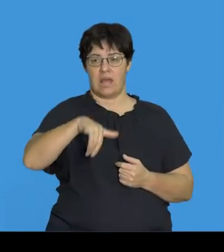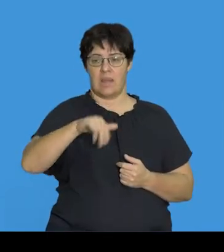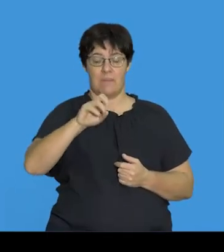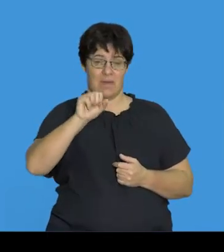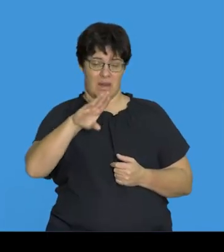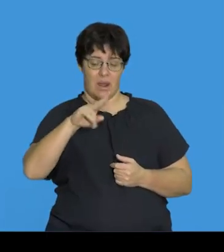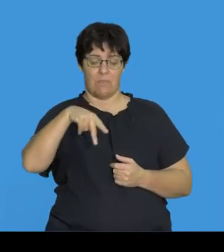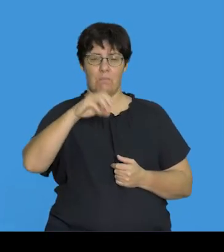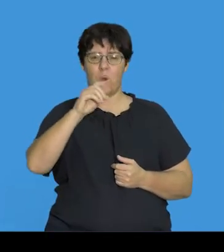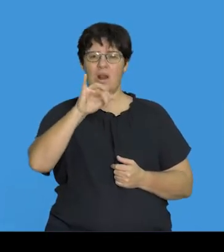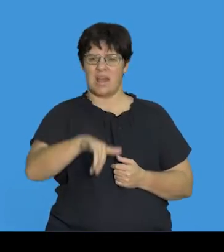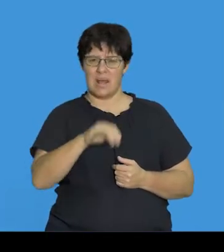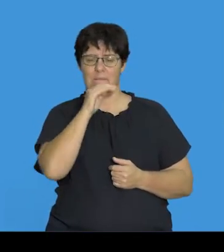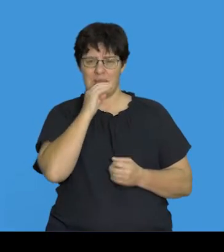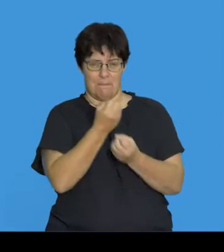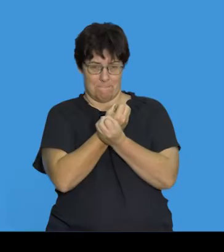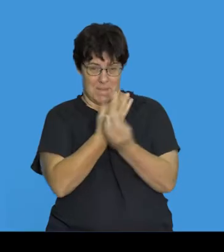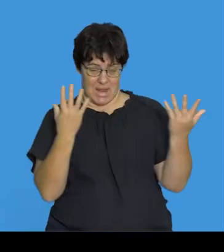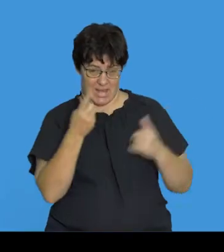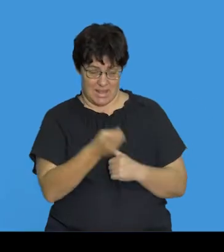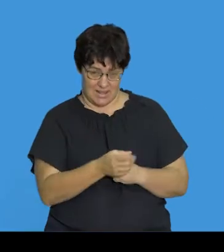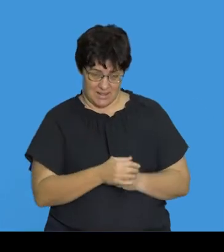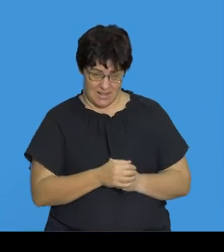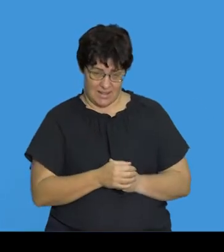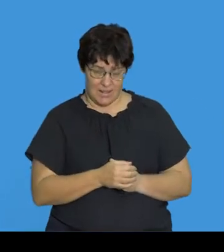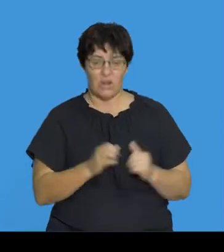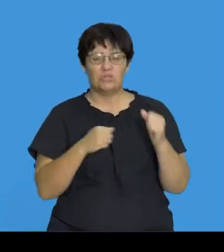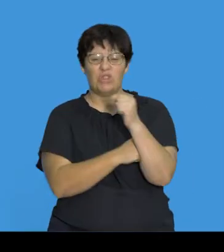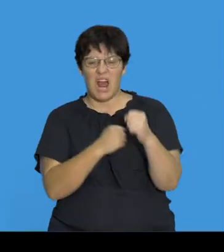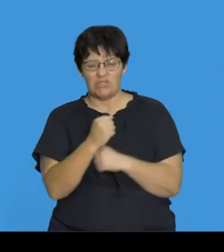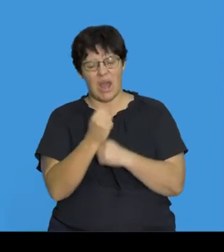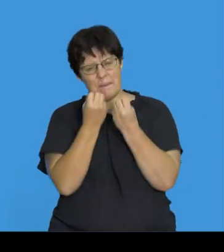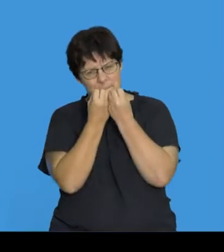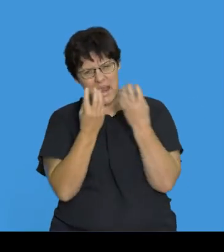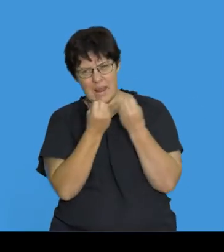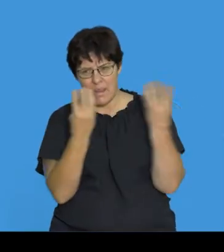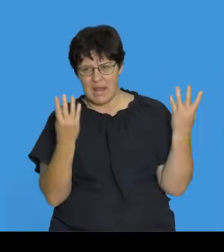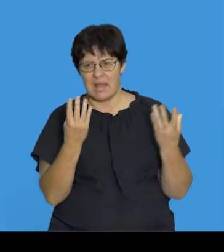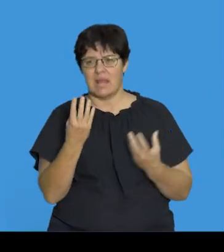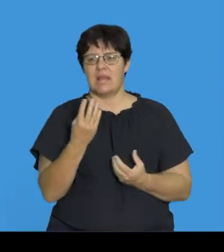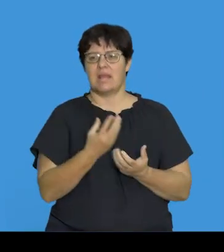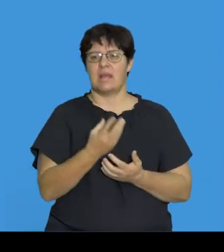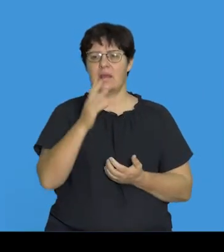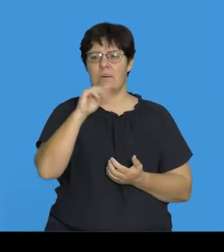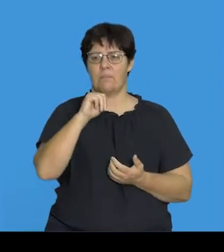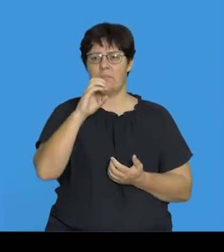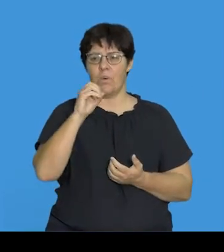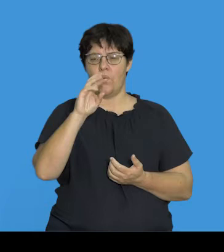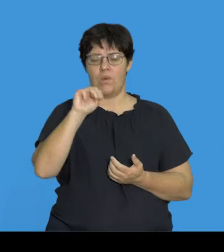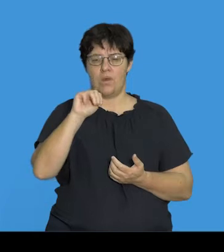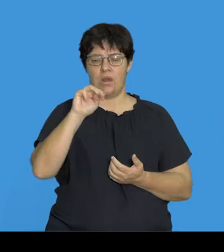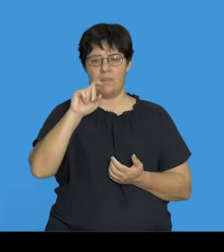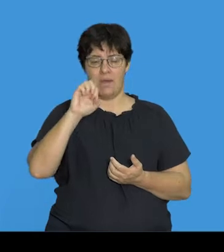term poly refers to many. So it's a structure that is made up of many monomers. And with